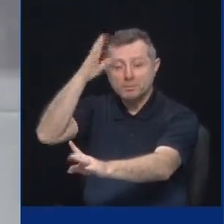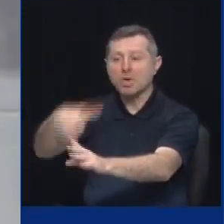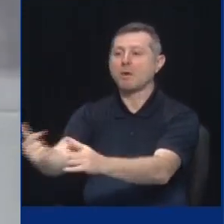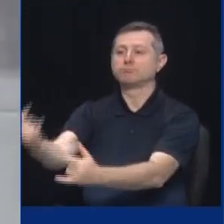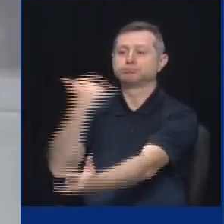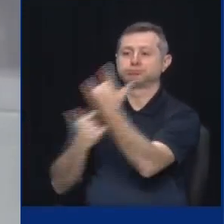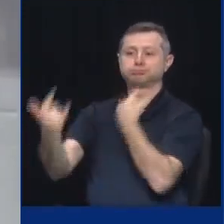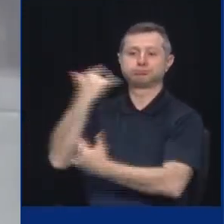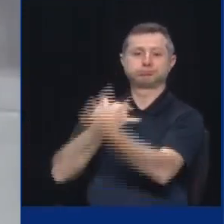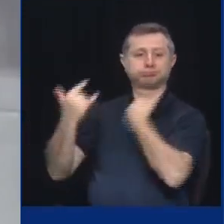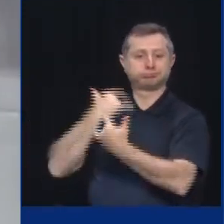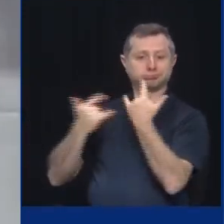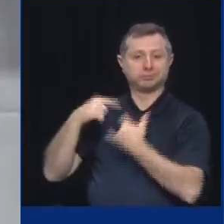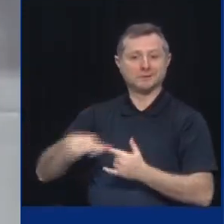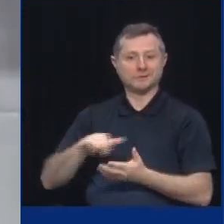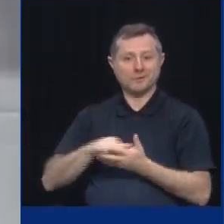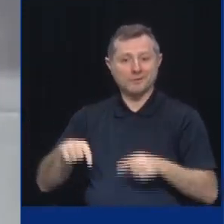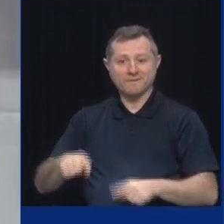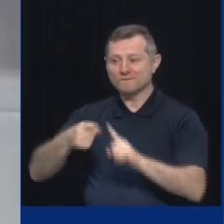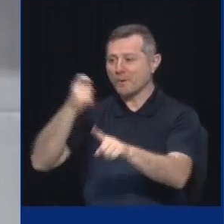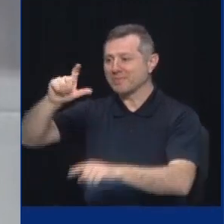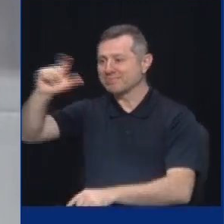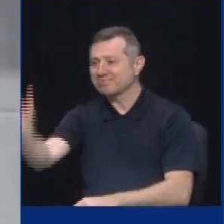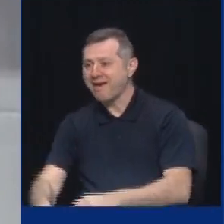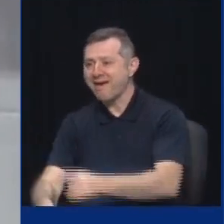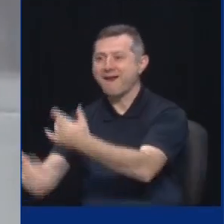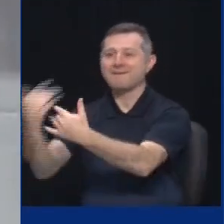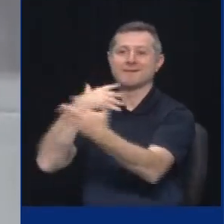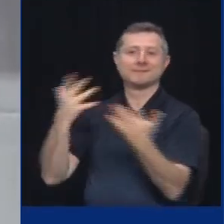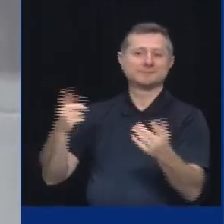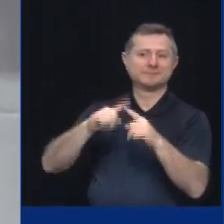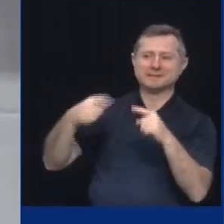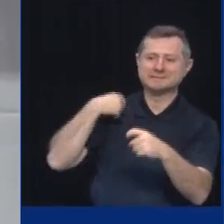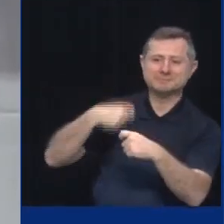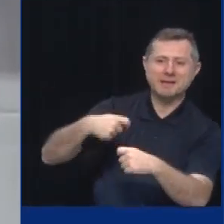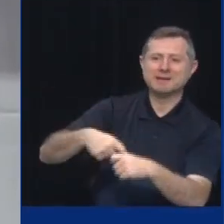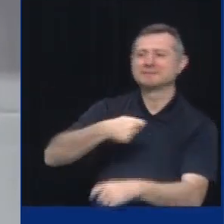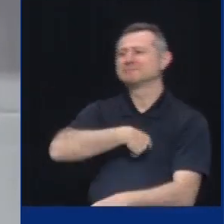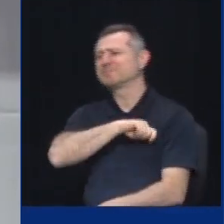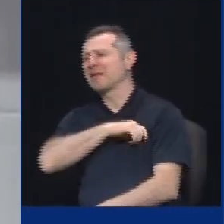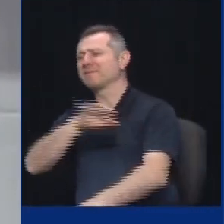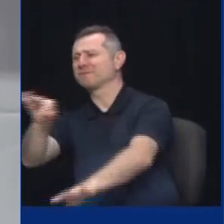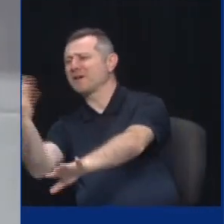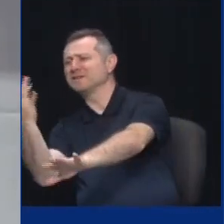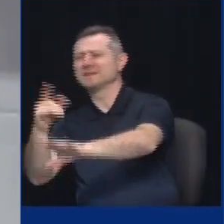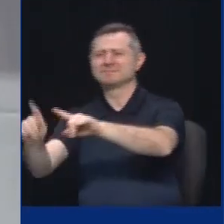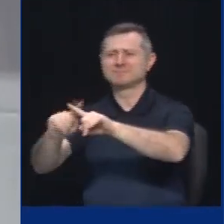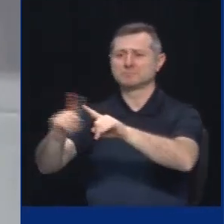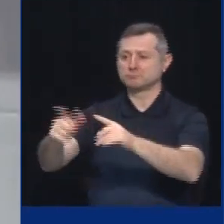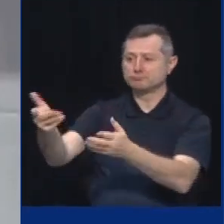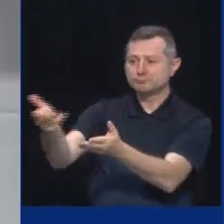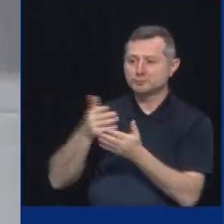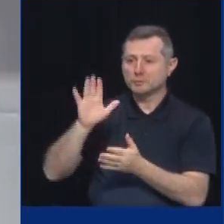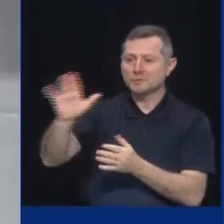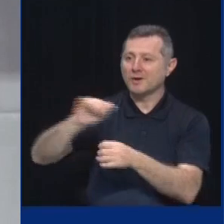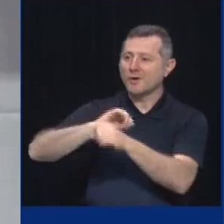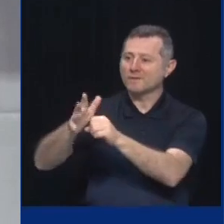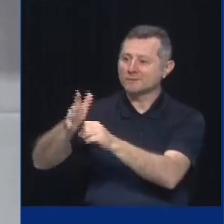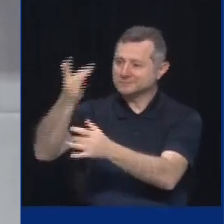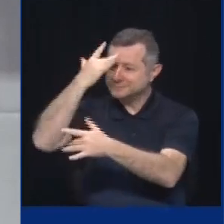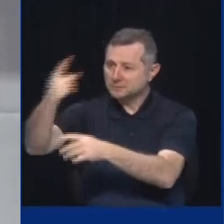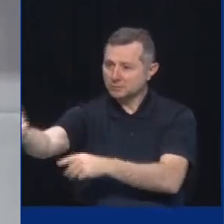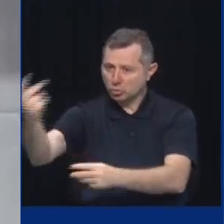from Spain, from France, and they were bringing COVID here for months before we knew it. And we had